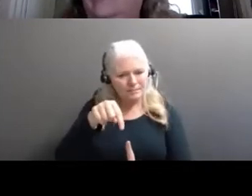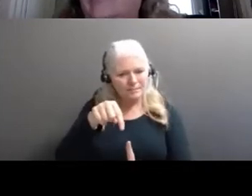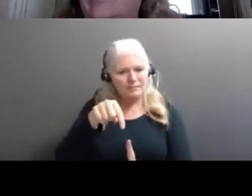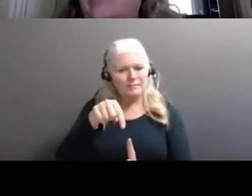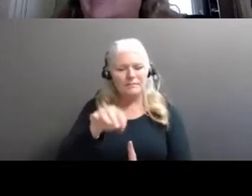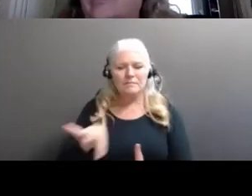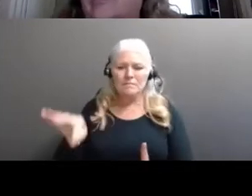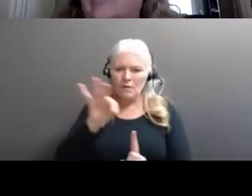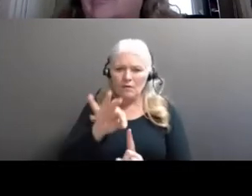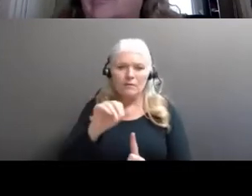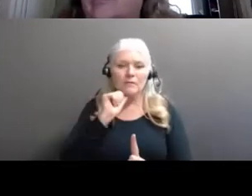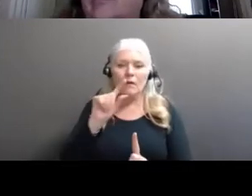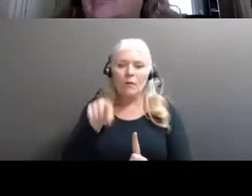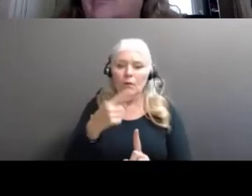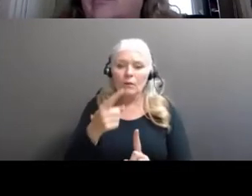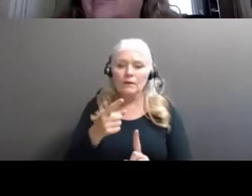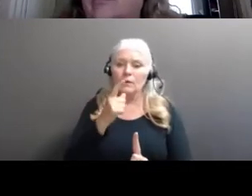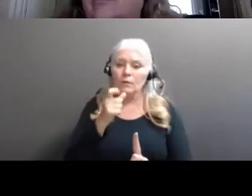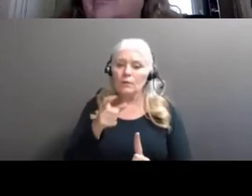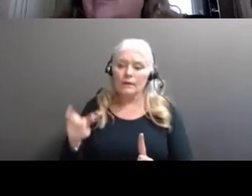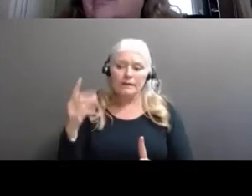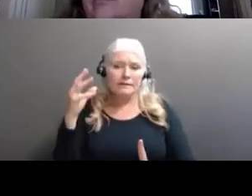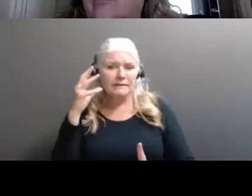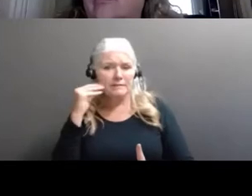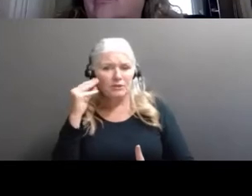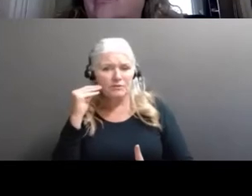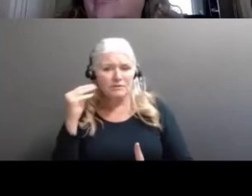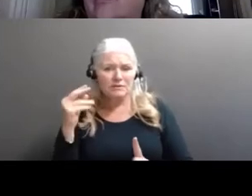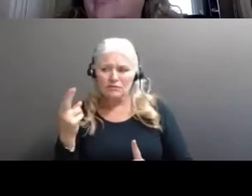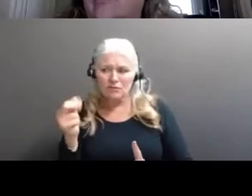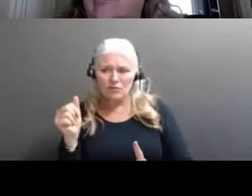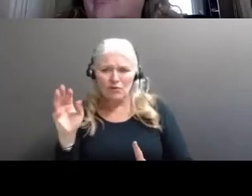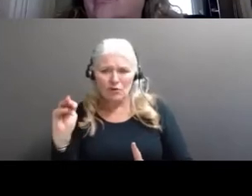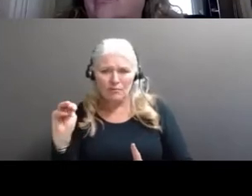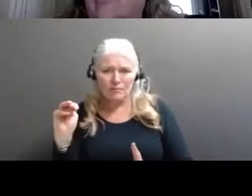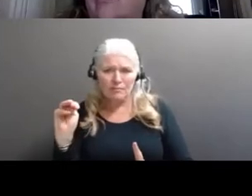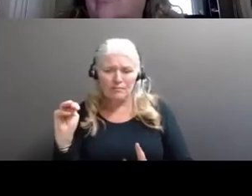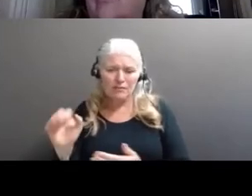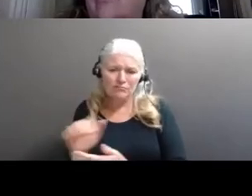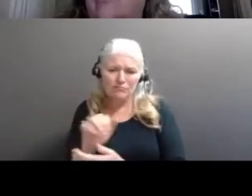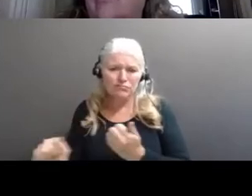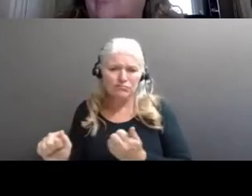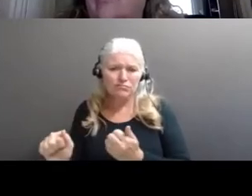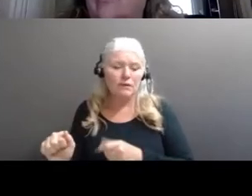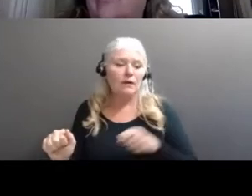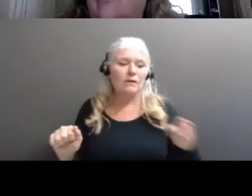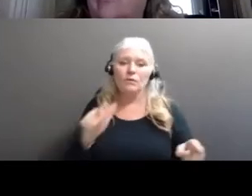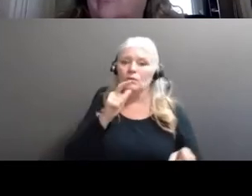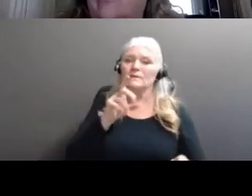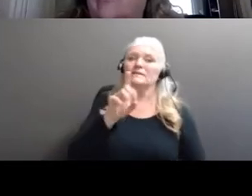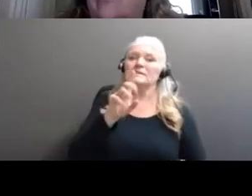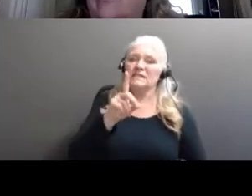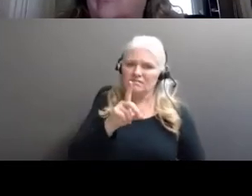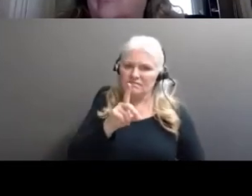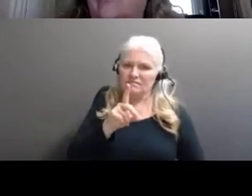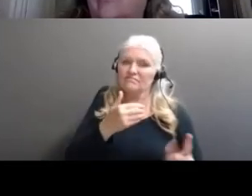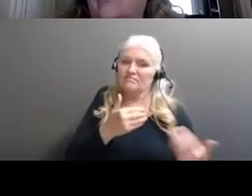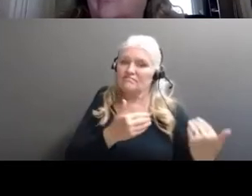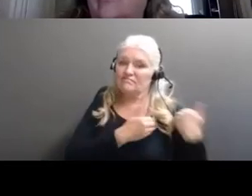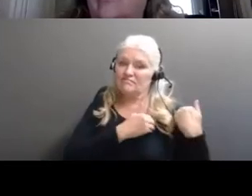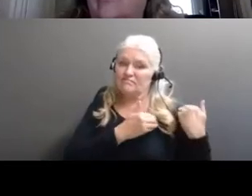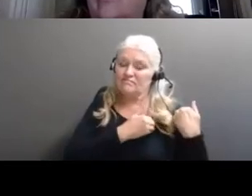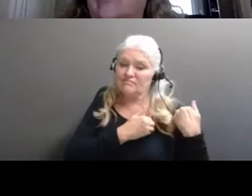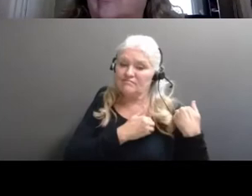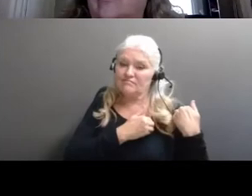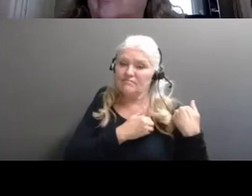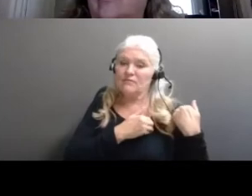individual who caused harm and the one who experienced harm, but that often the structures and the patterns of those harms rest in broader